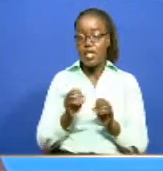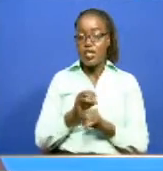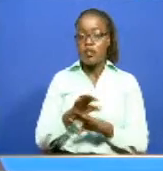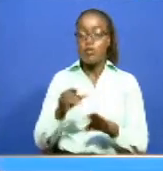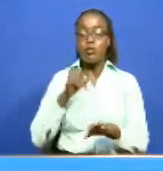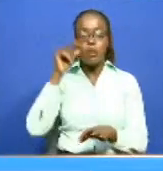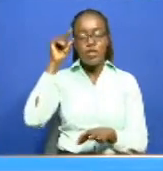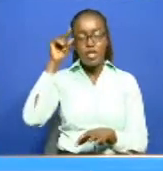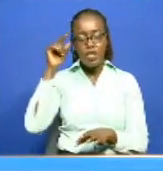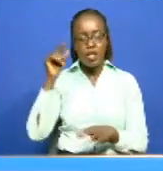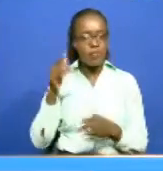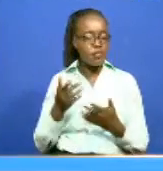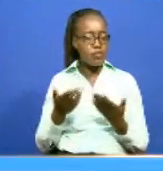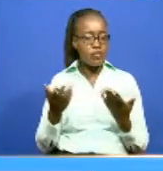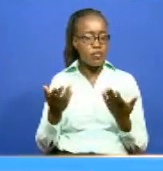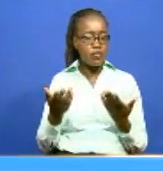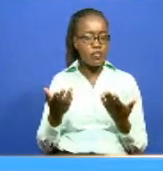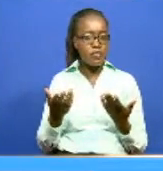gender, we have